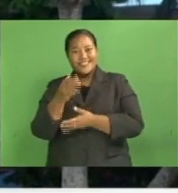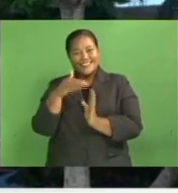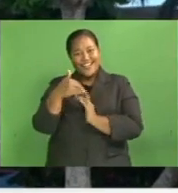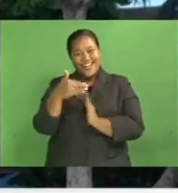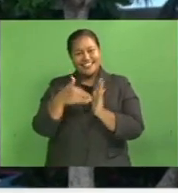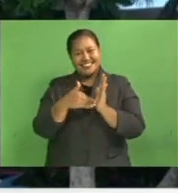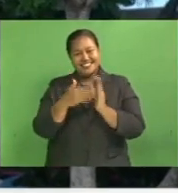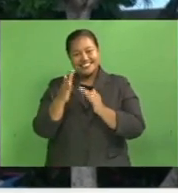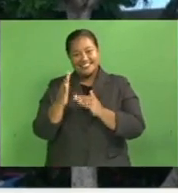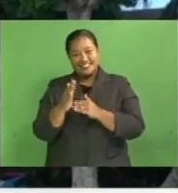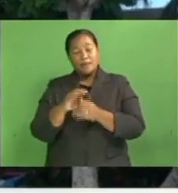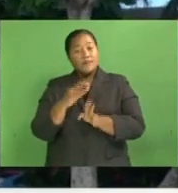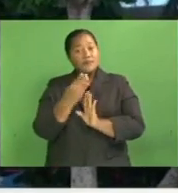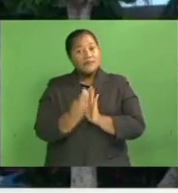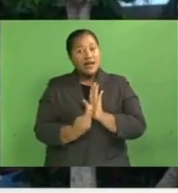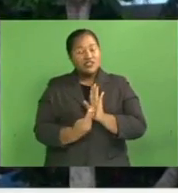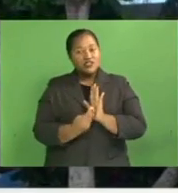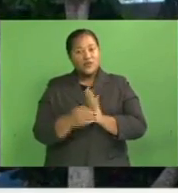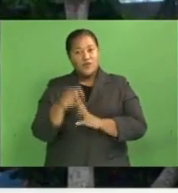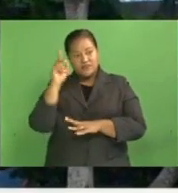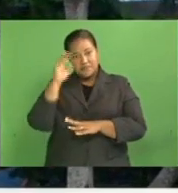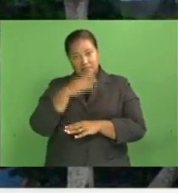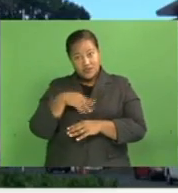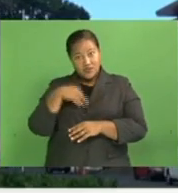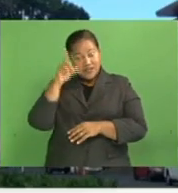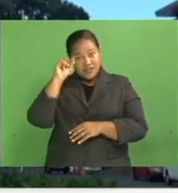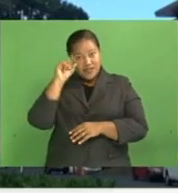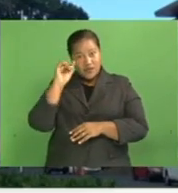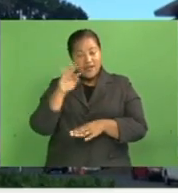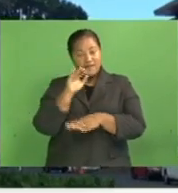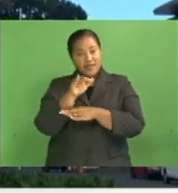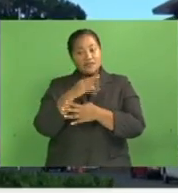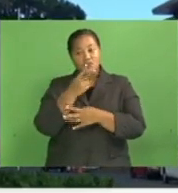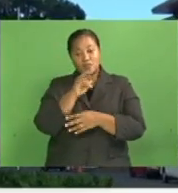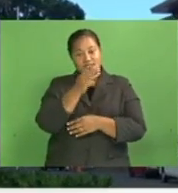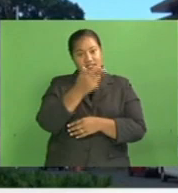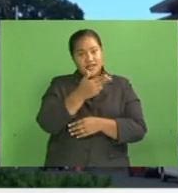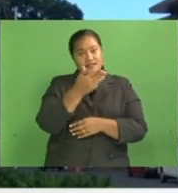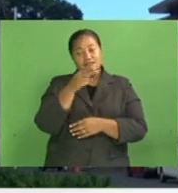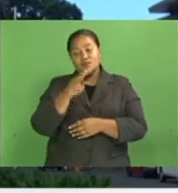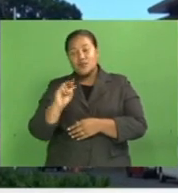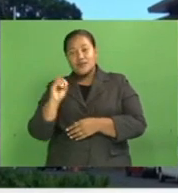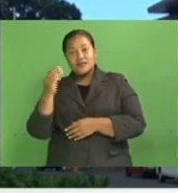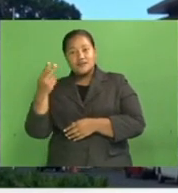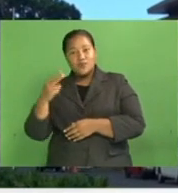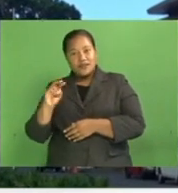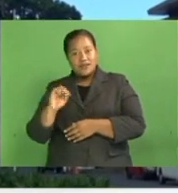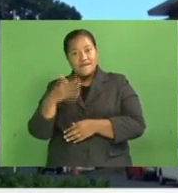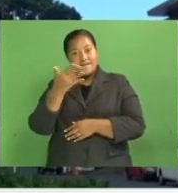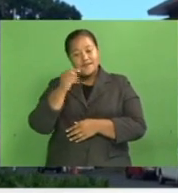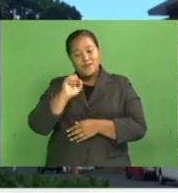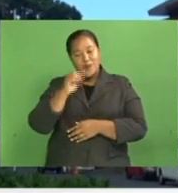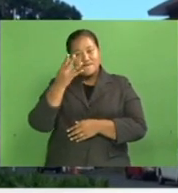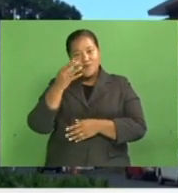for the Ministry of Itaukei Affairs in 2019 to 2020 is $15.4